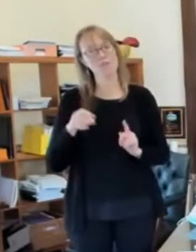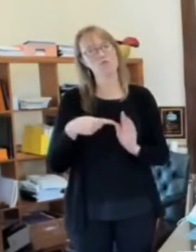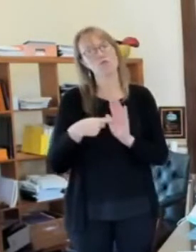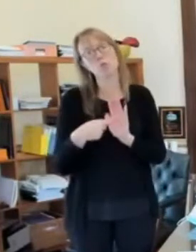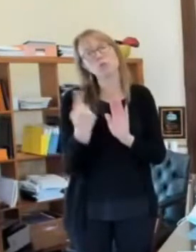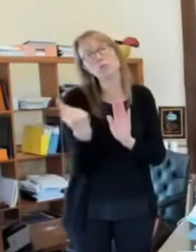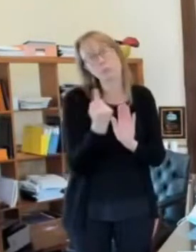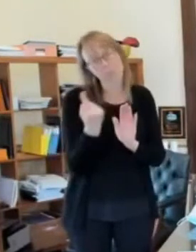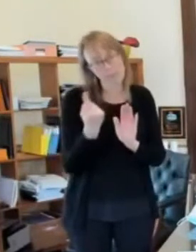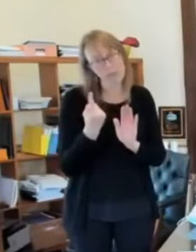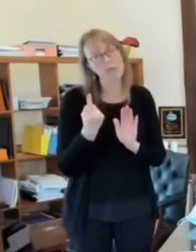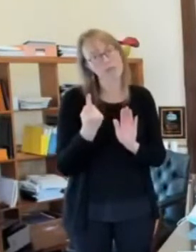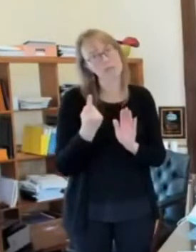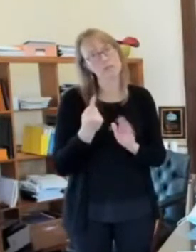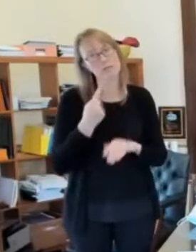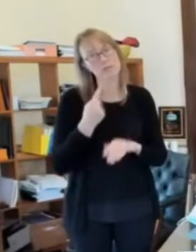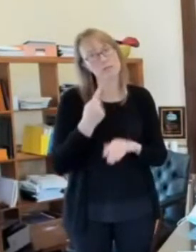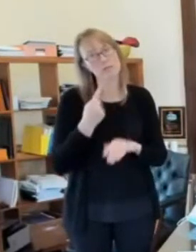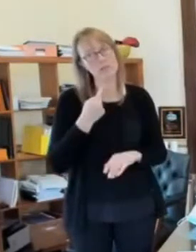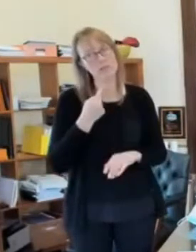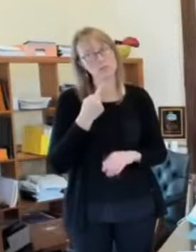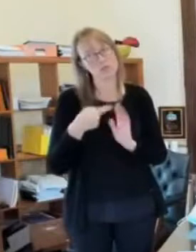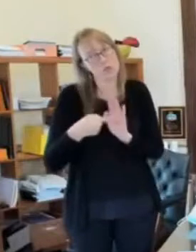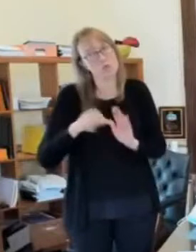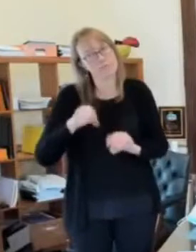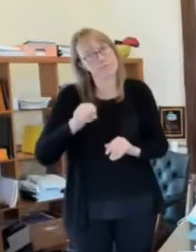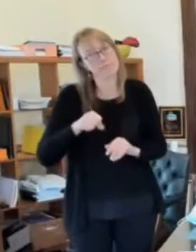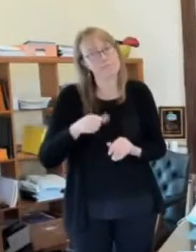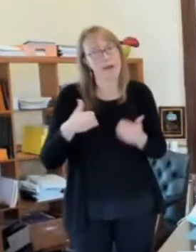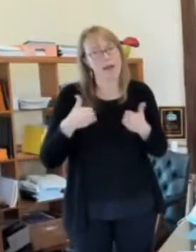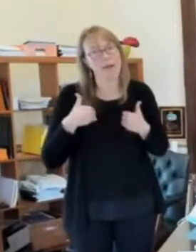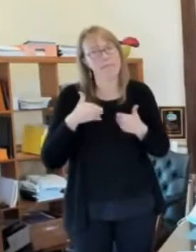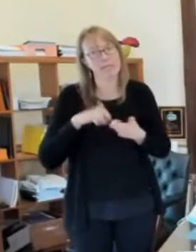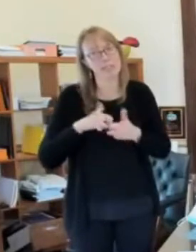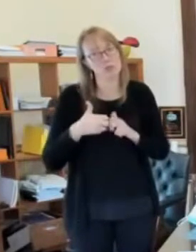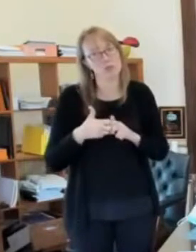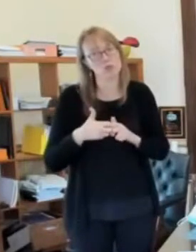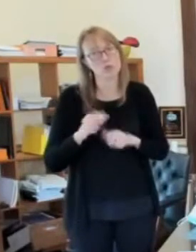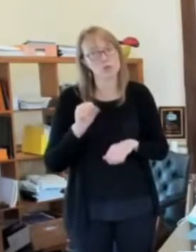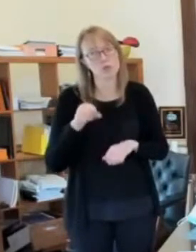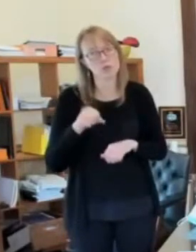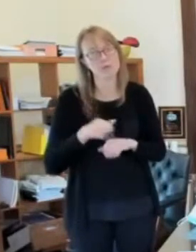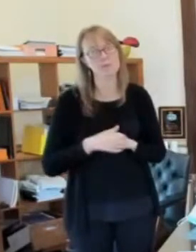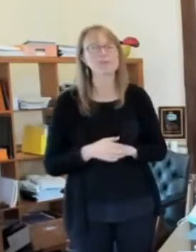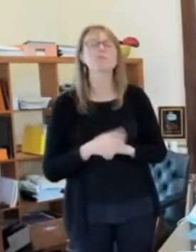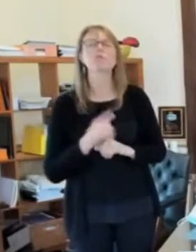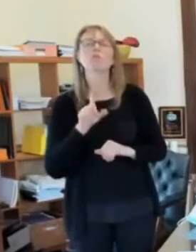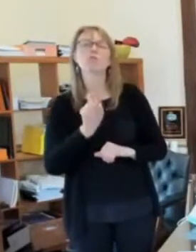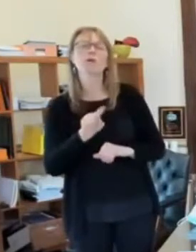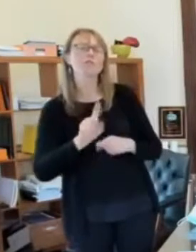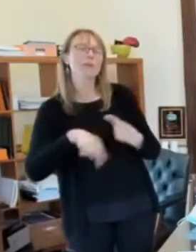So some other questions we got have to do with CARES Act, second CARES Act.